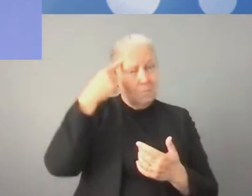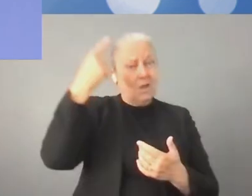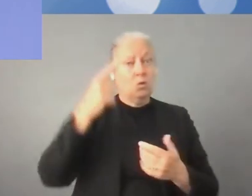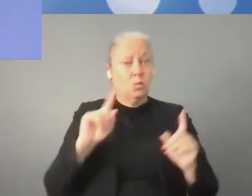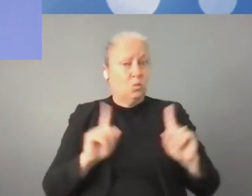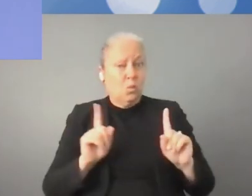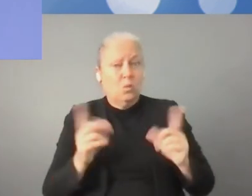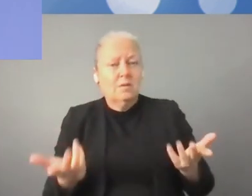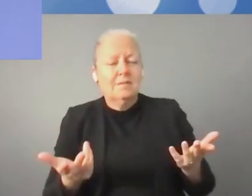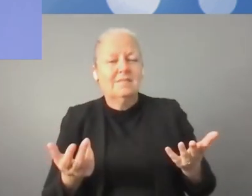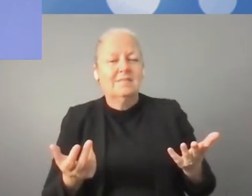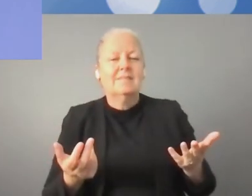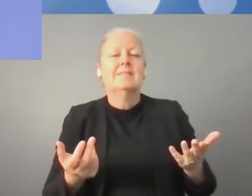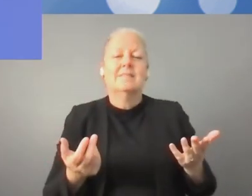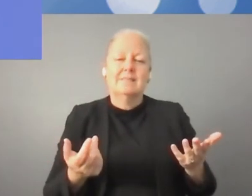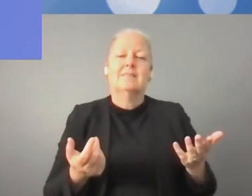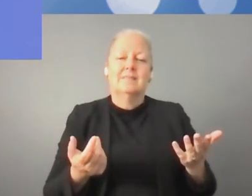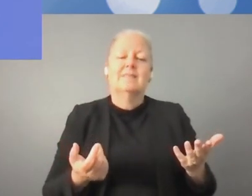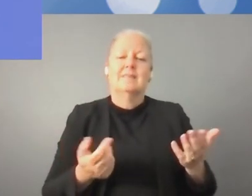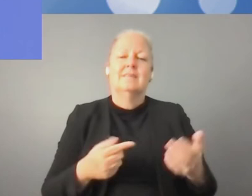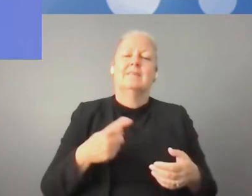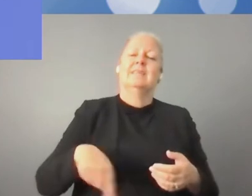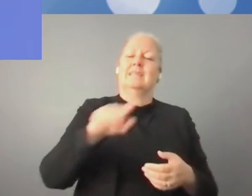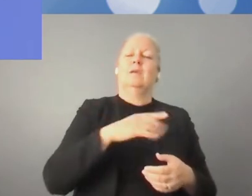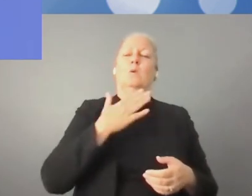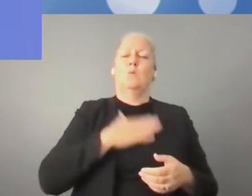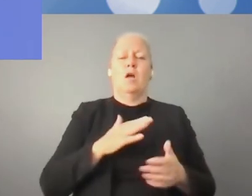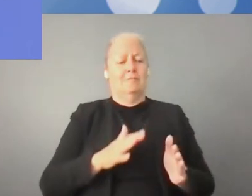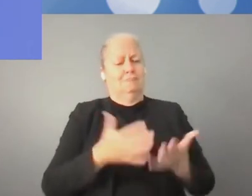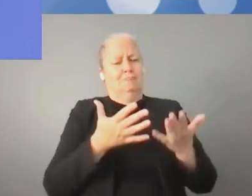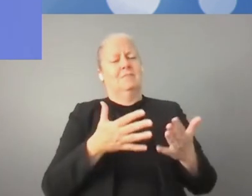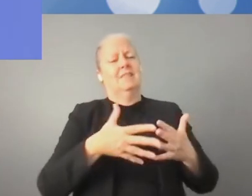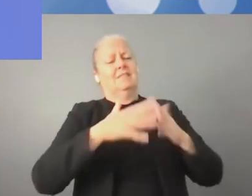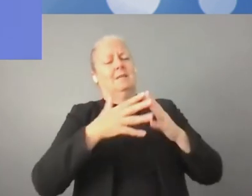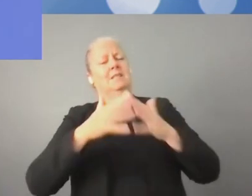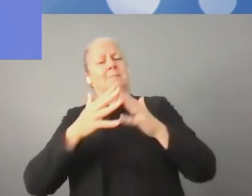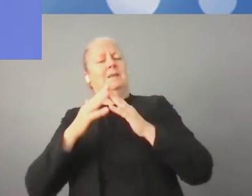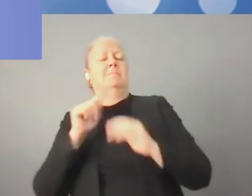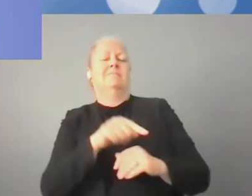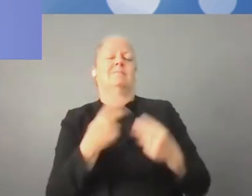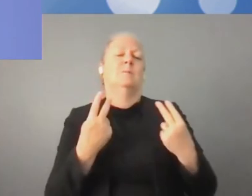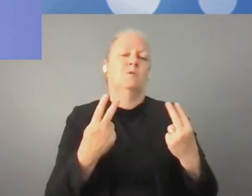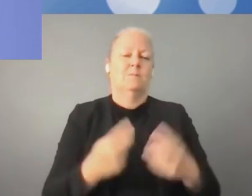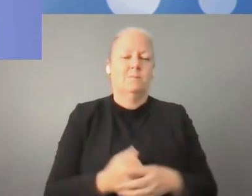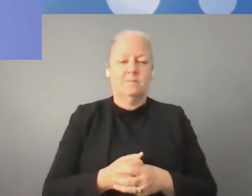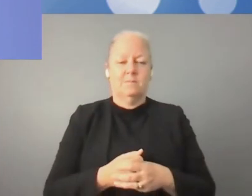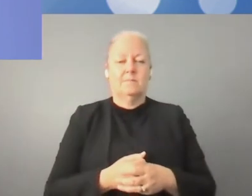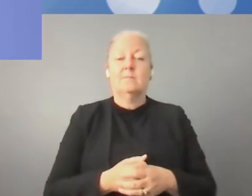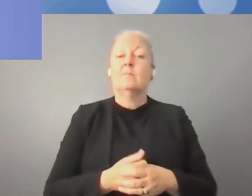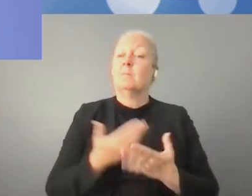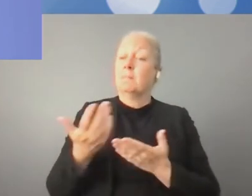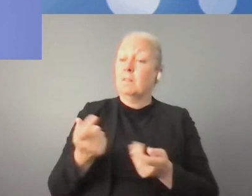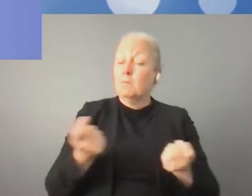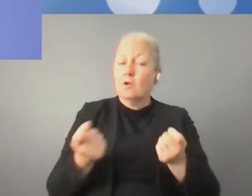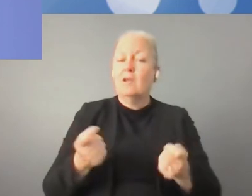exactly openstar does open source is also a very important segment and mr makarovs well i've been talking about my